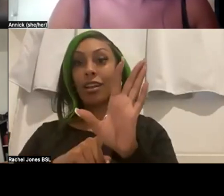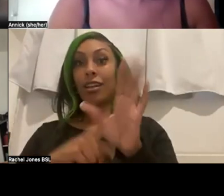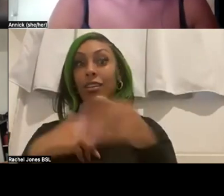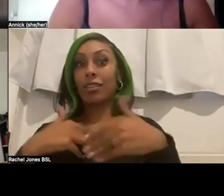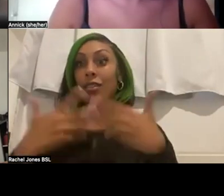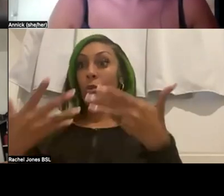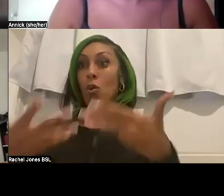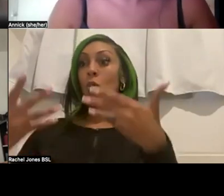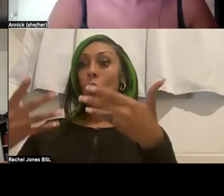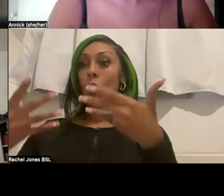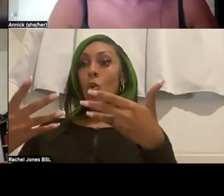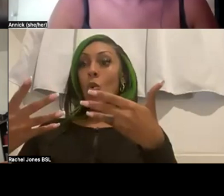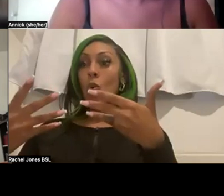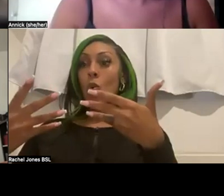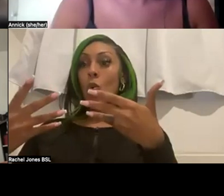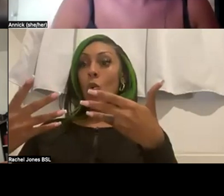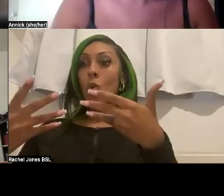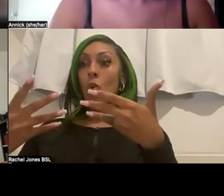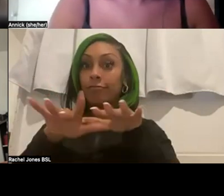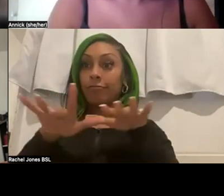a dissemination phase for.